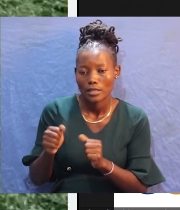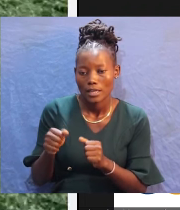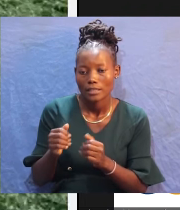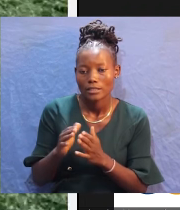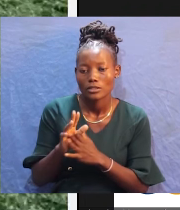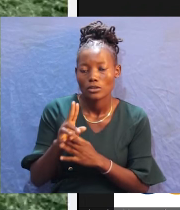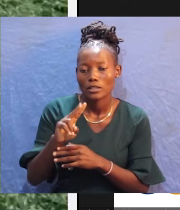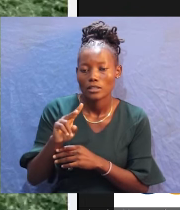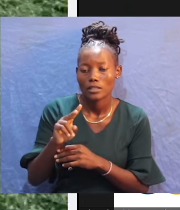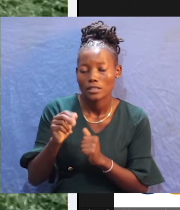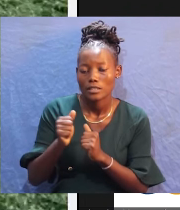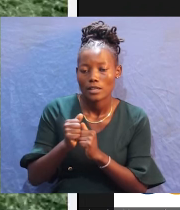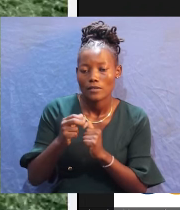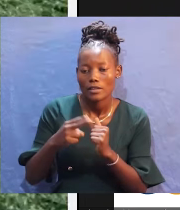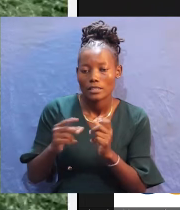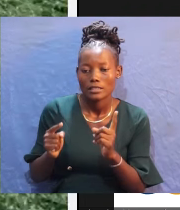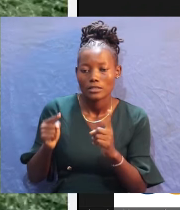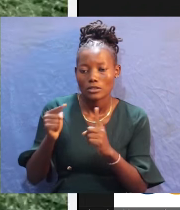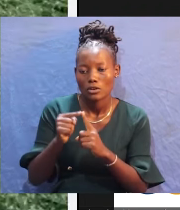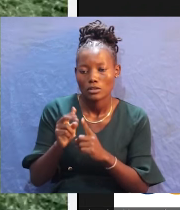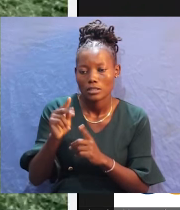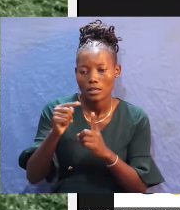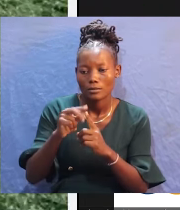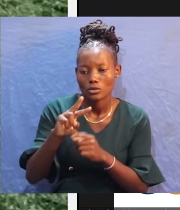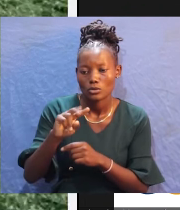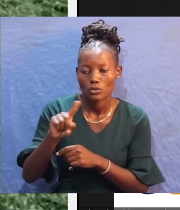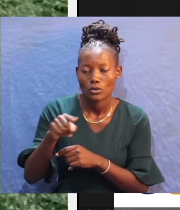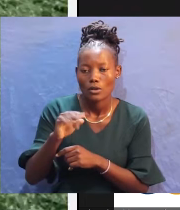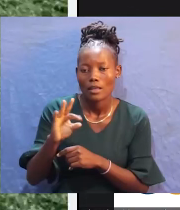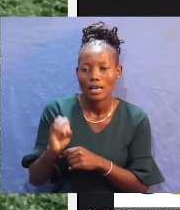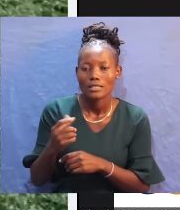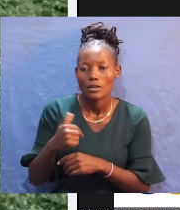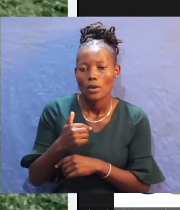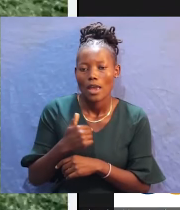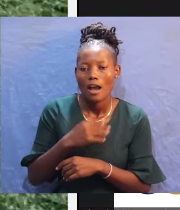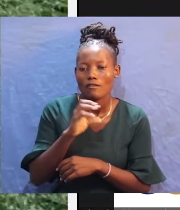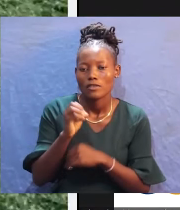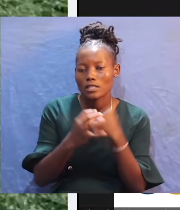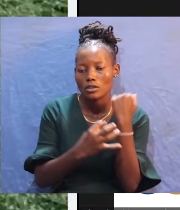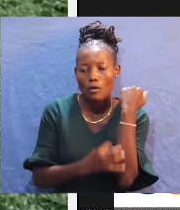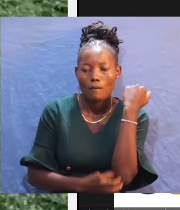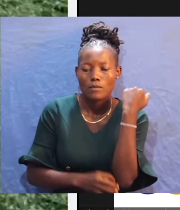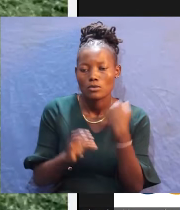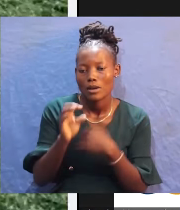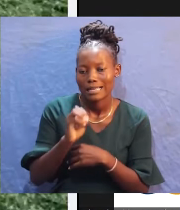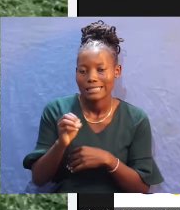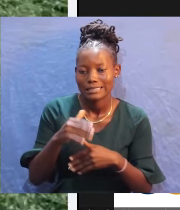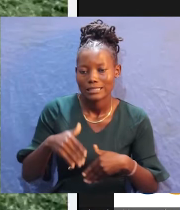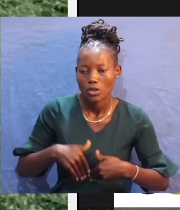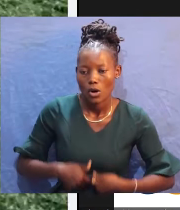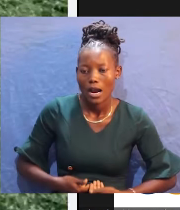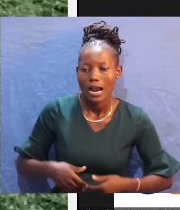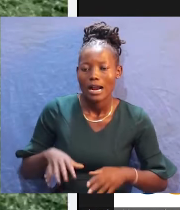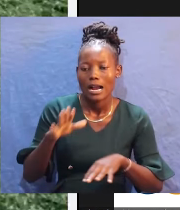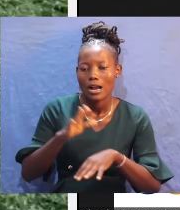objectives in our community, in our society. For us, most notably, I always use the development